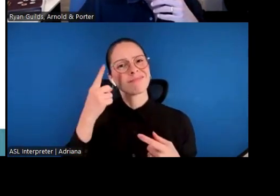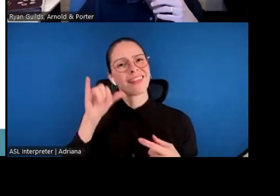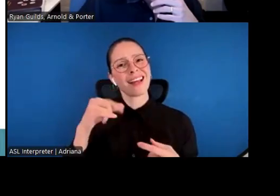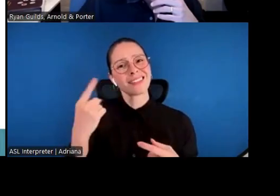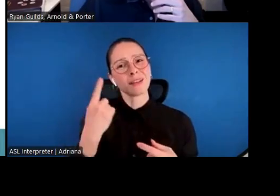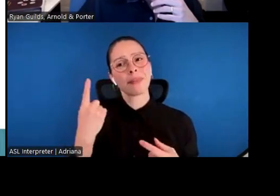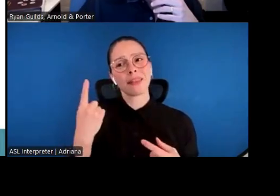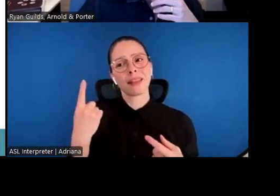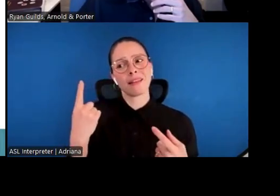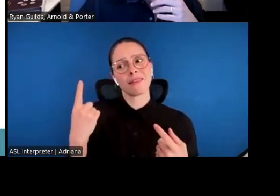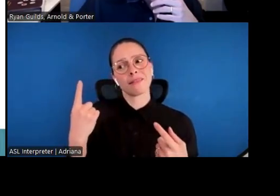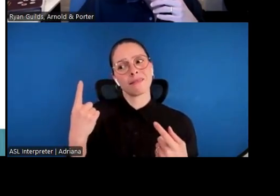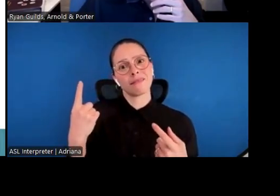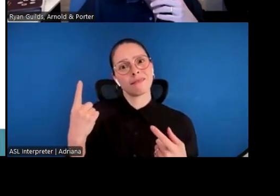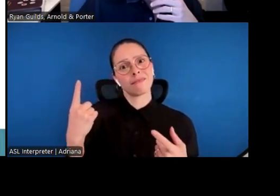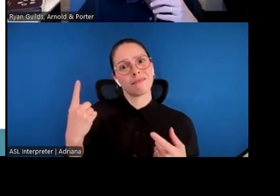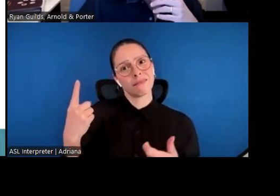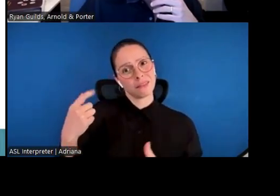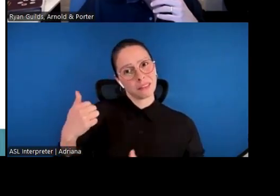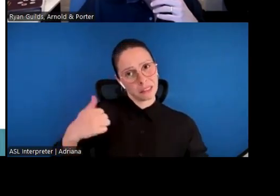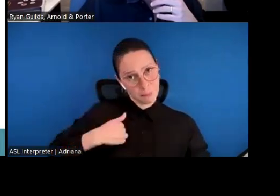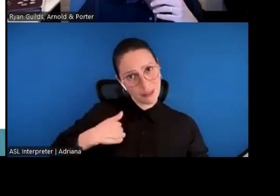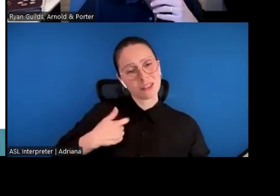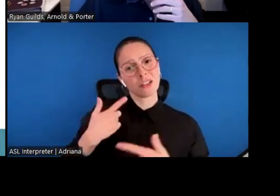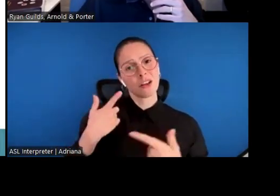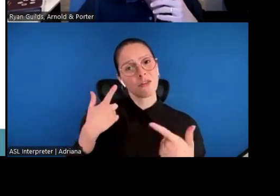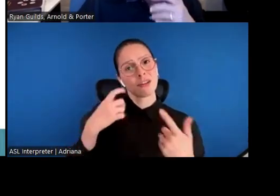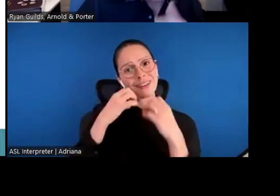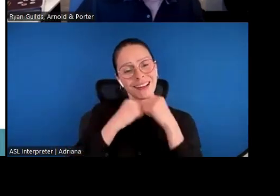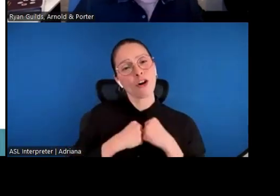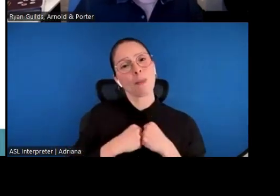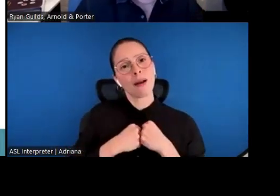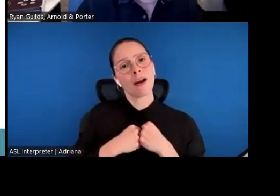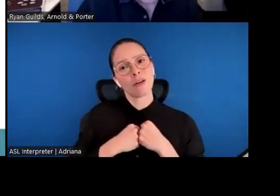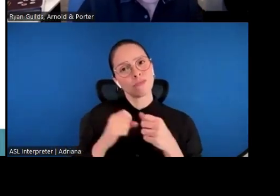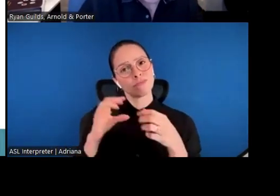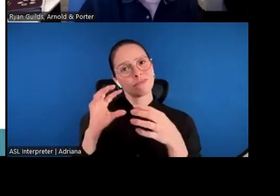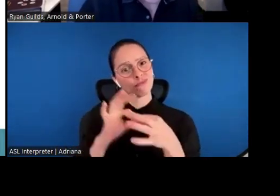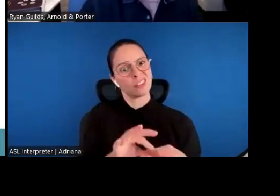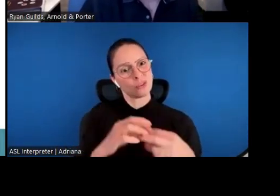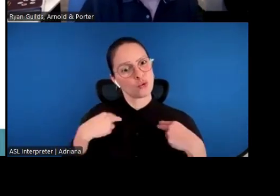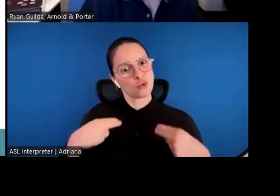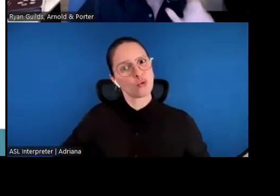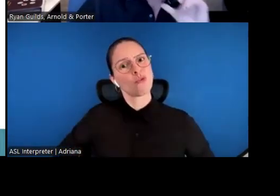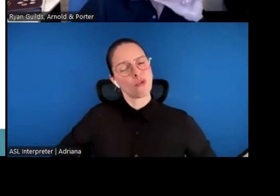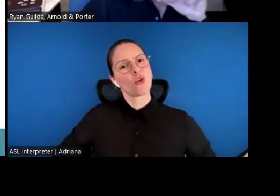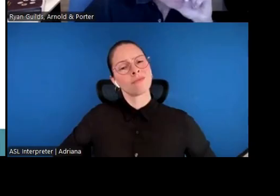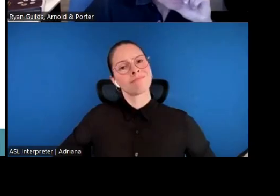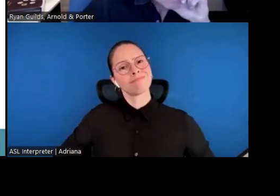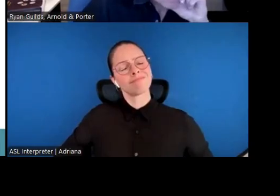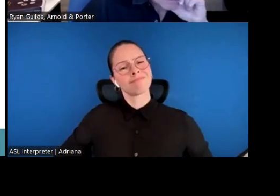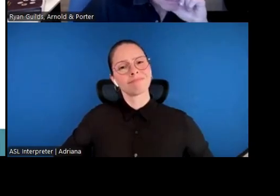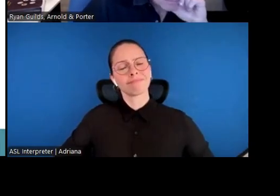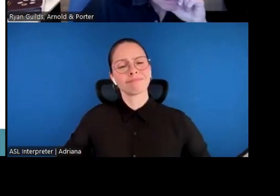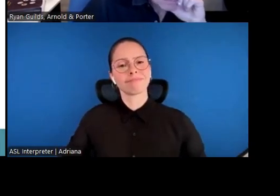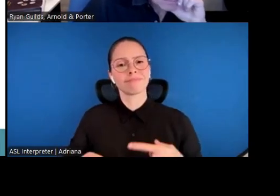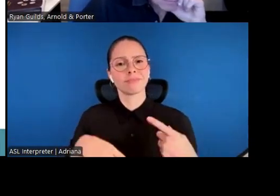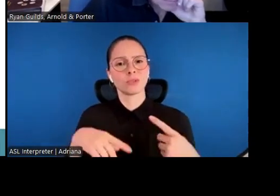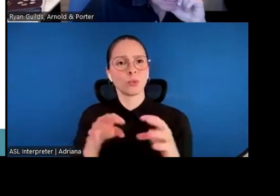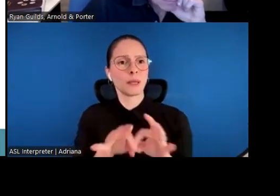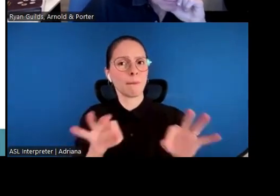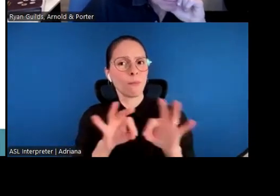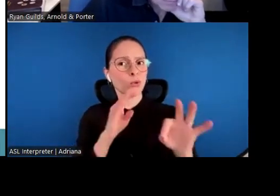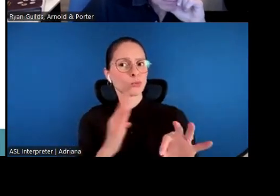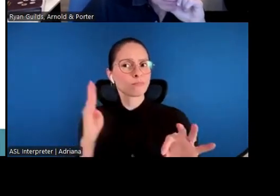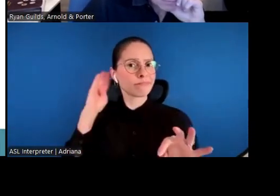to a truth, veracity, and all of those things that matter in